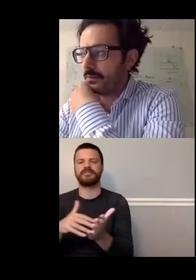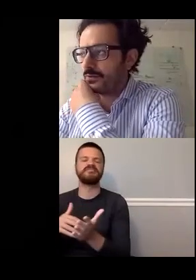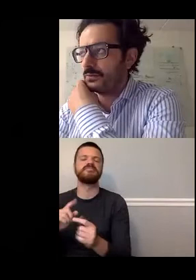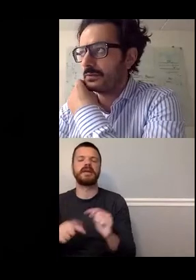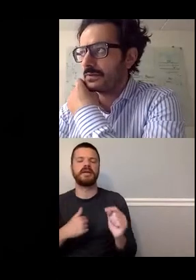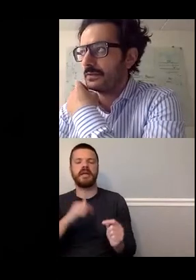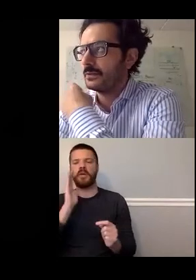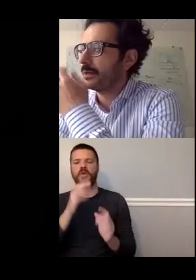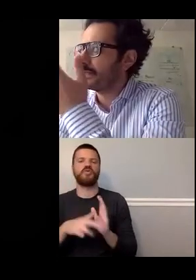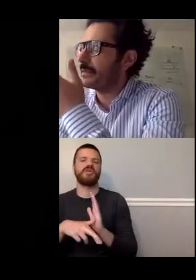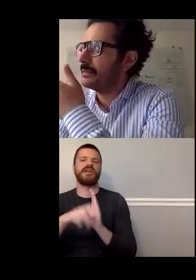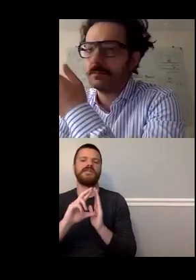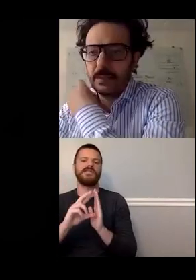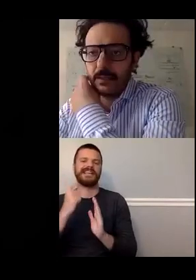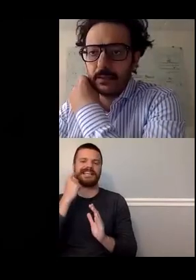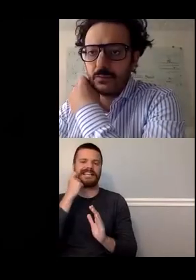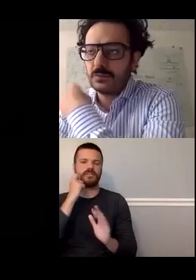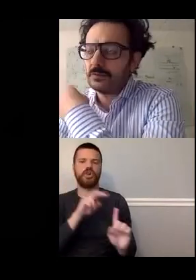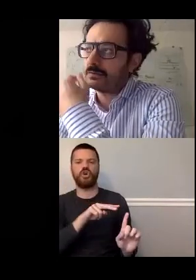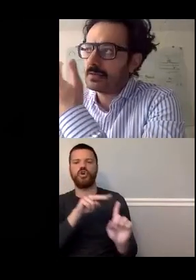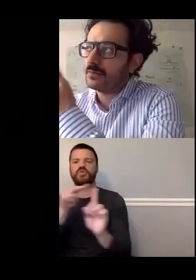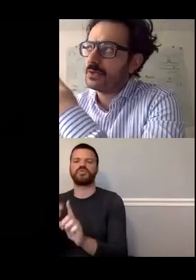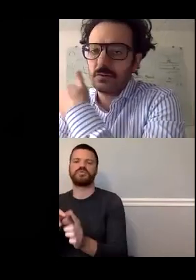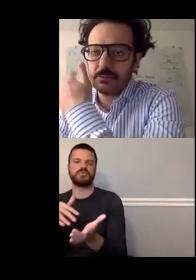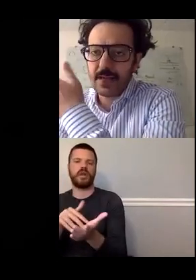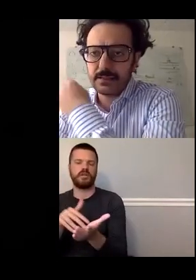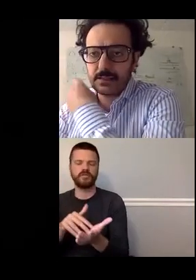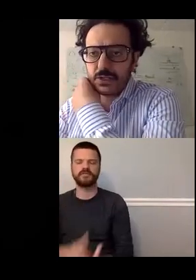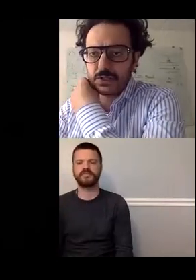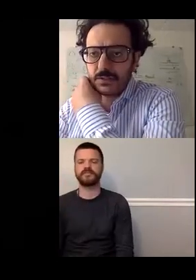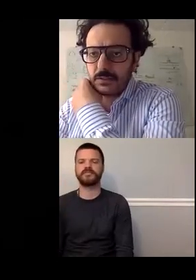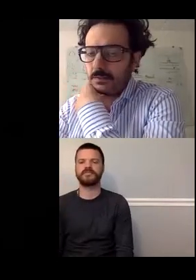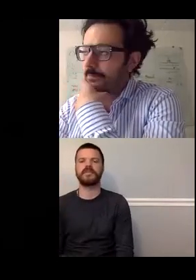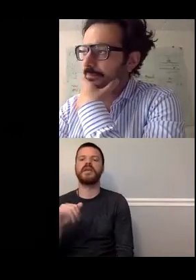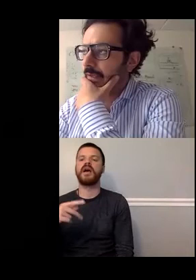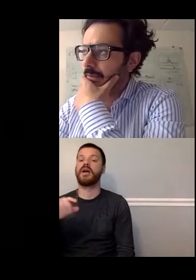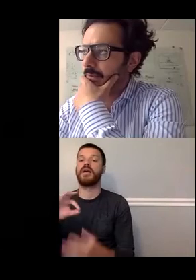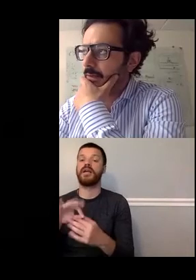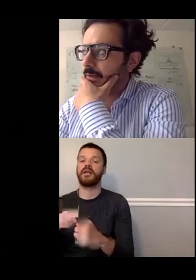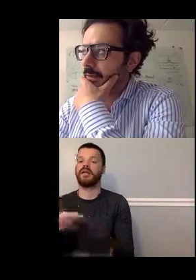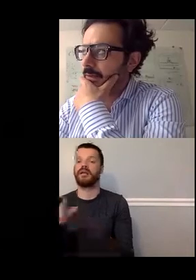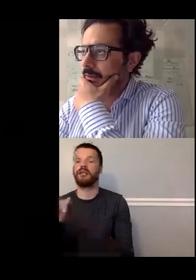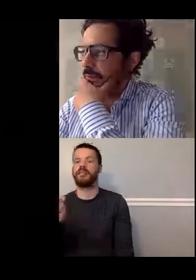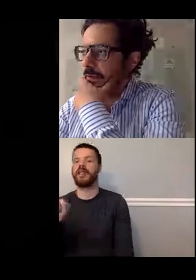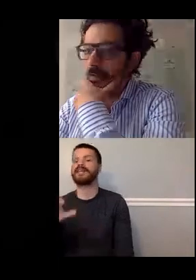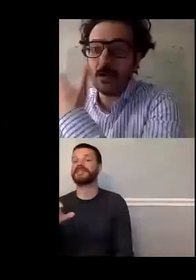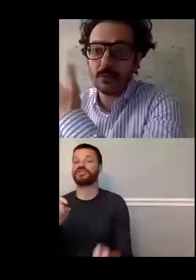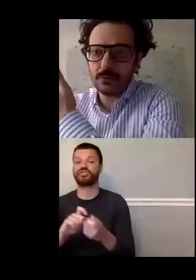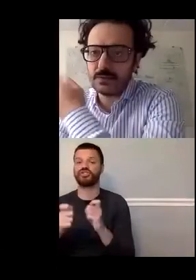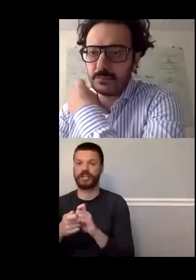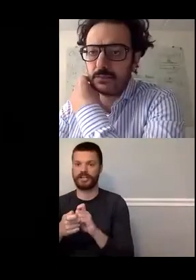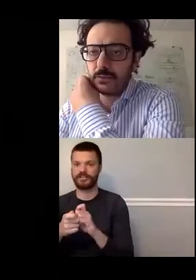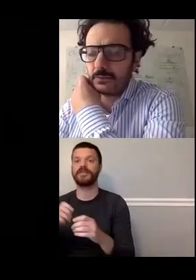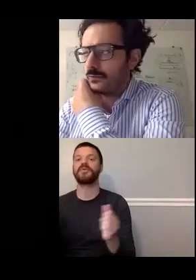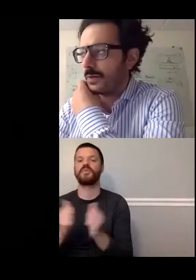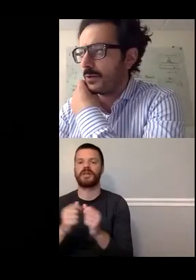recent longitudinal study where we see if you want, the transformation of the plastic changes that are related to pain, and how could